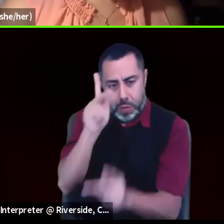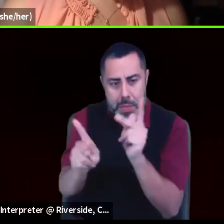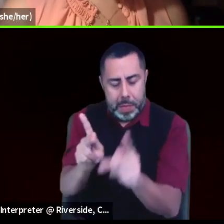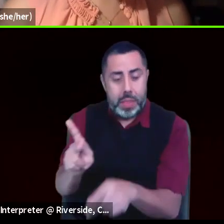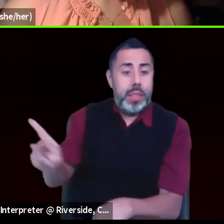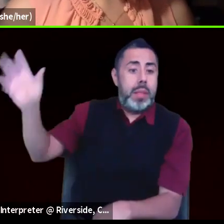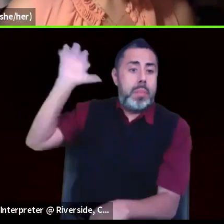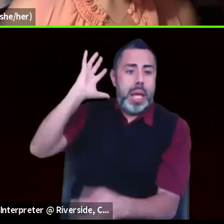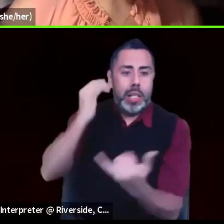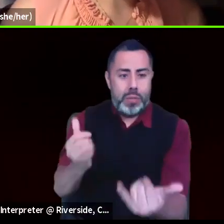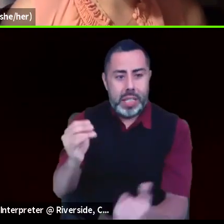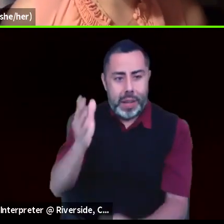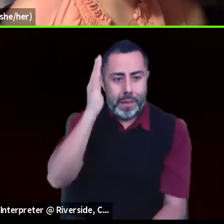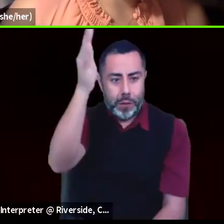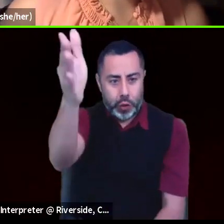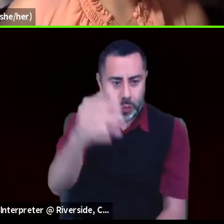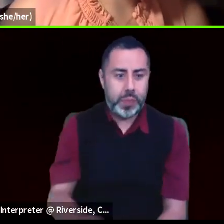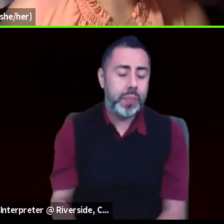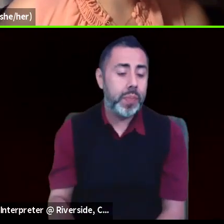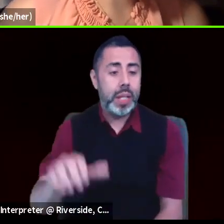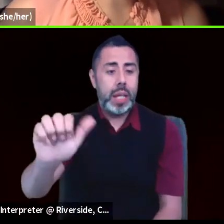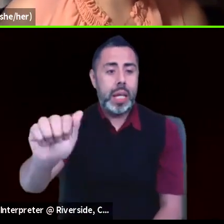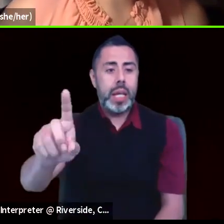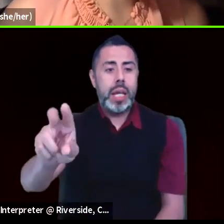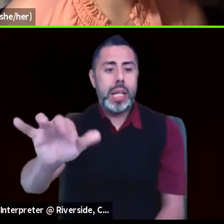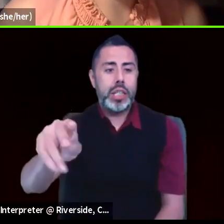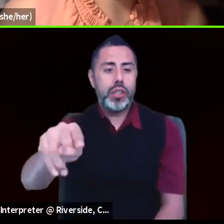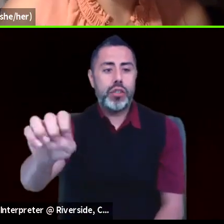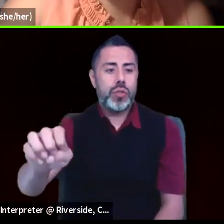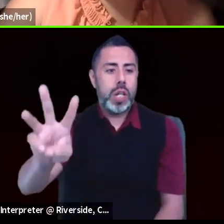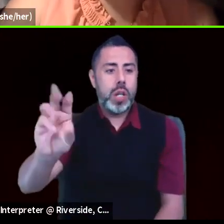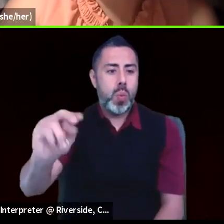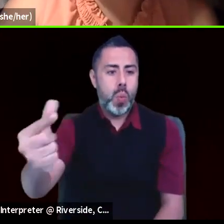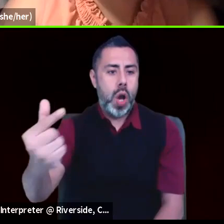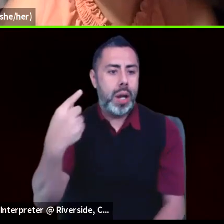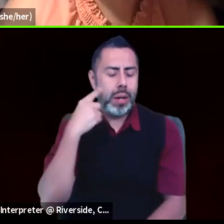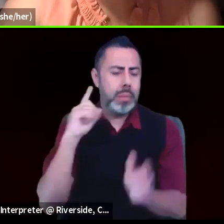Adrian Wong of Spiderweb Show in Ontario has written this digital land,